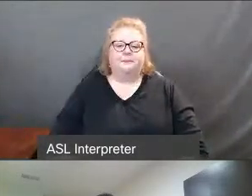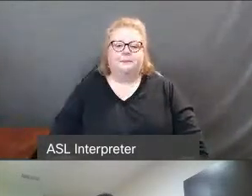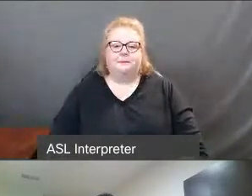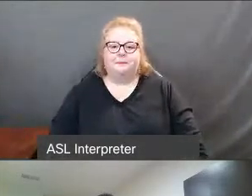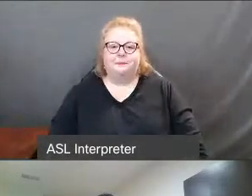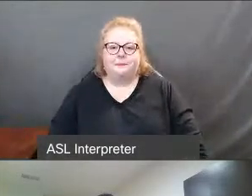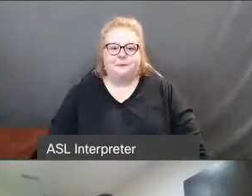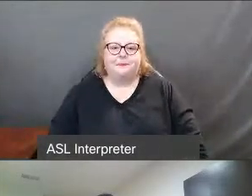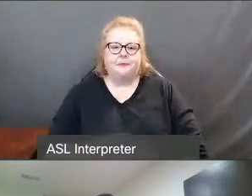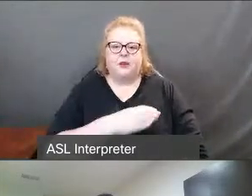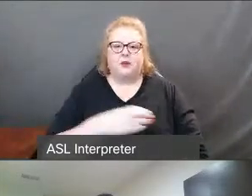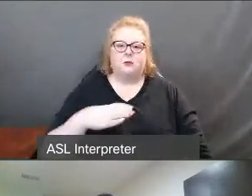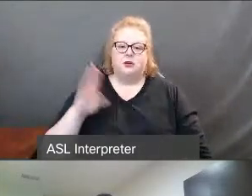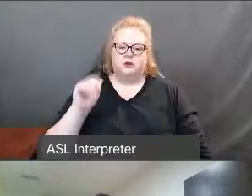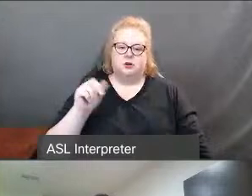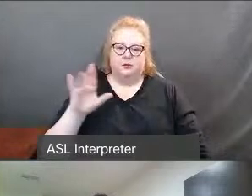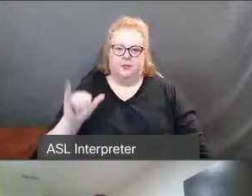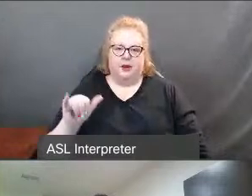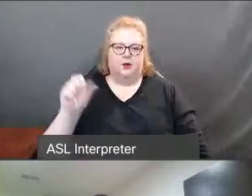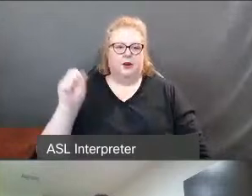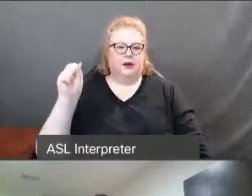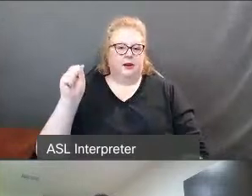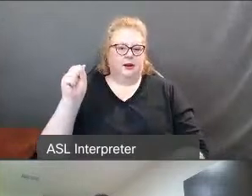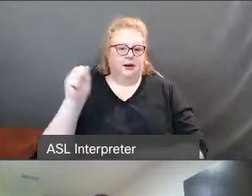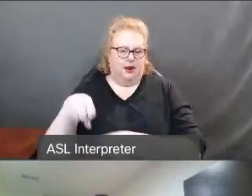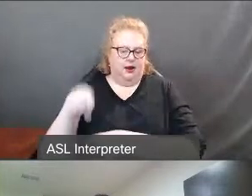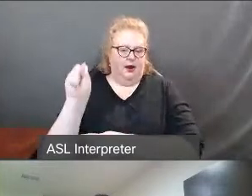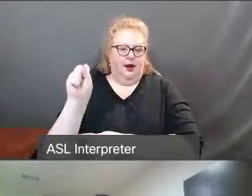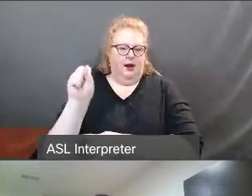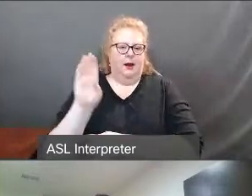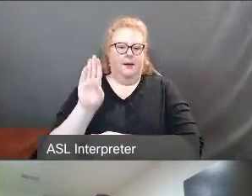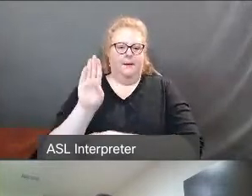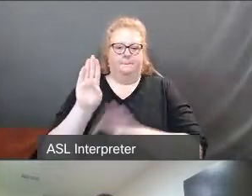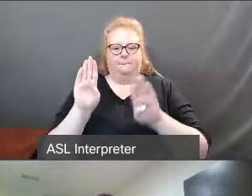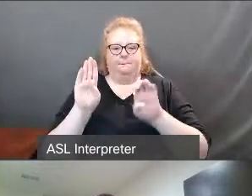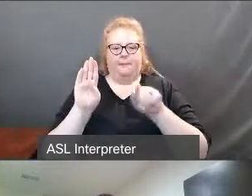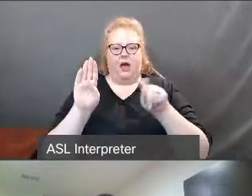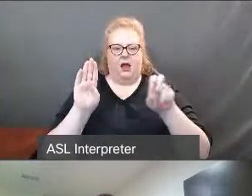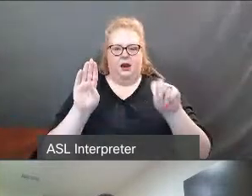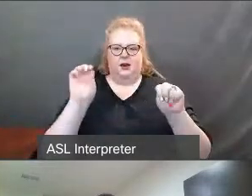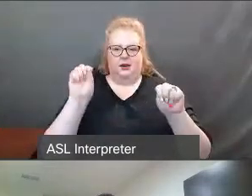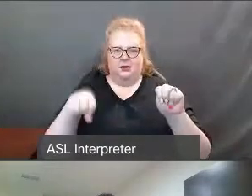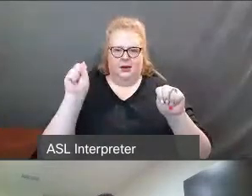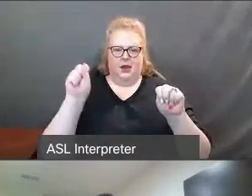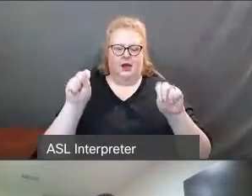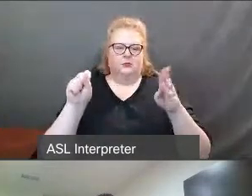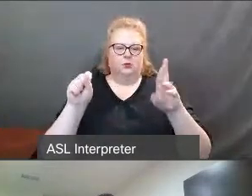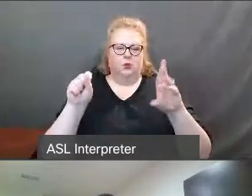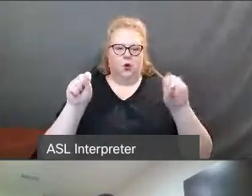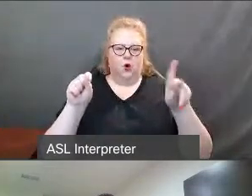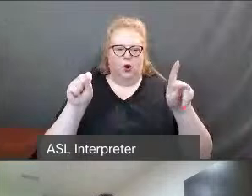Chairman, or Commissioner Berry, Aye. Benton, Yes. Brooks,